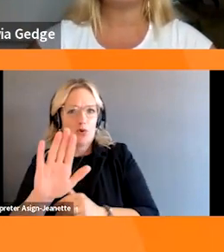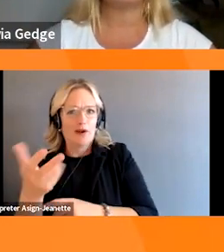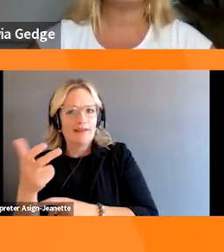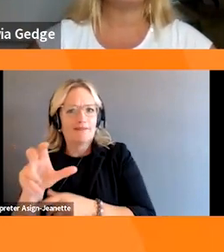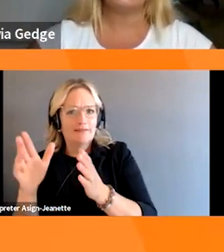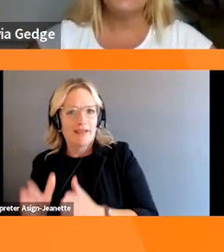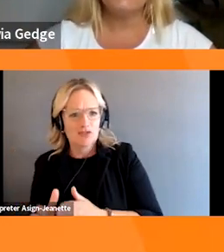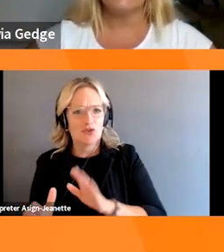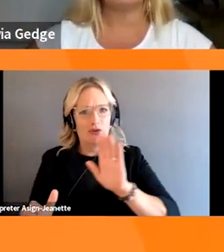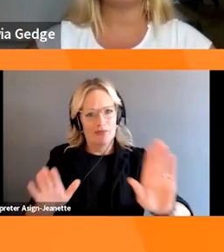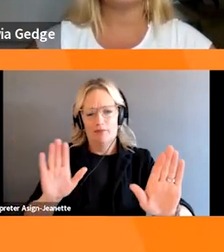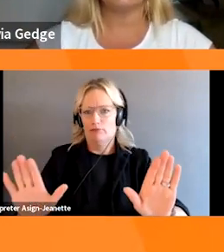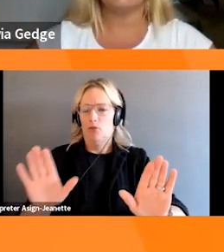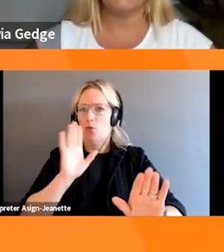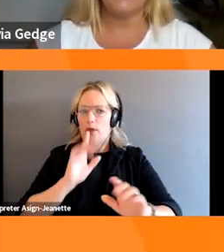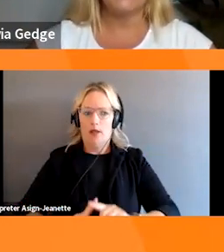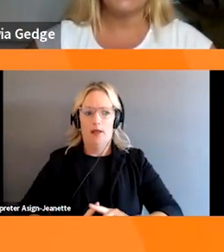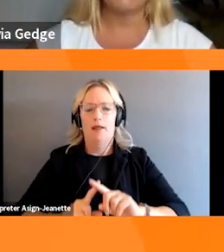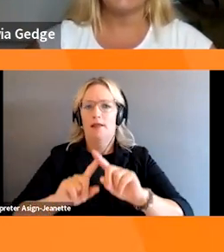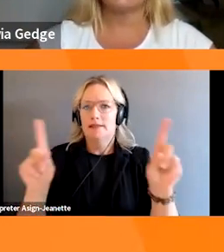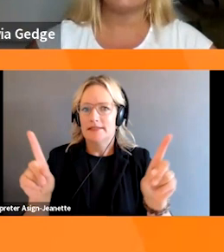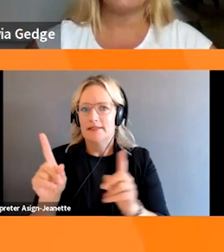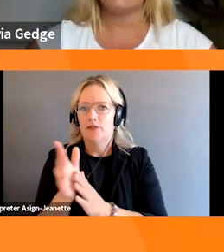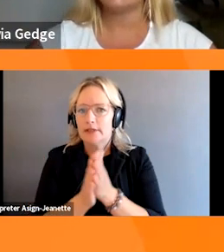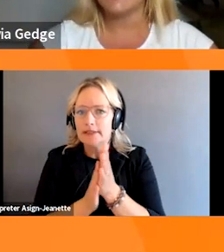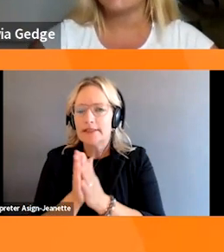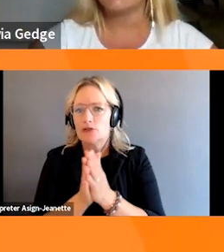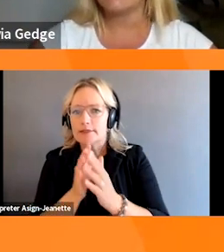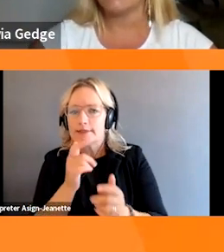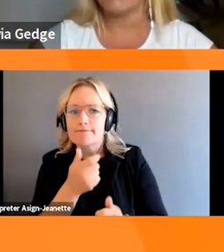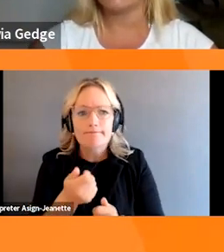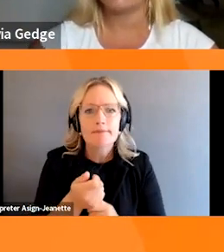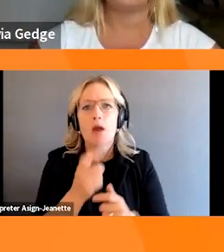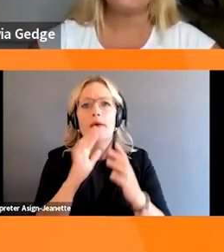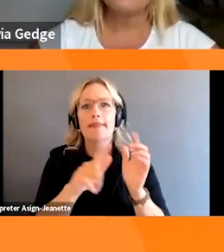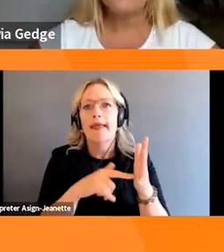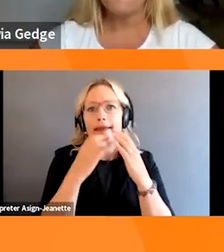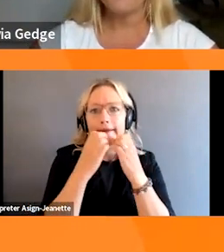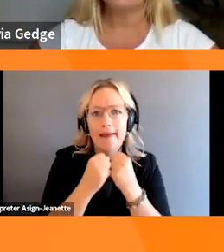and communicate the right information based on the things that they care about.